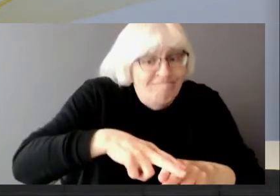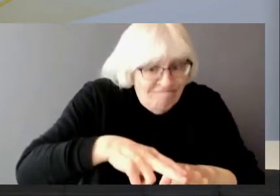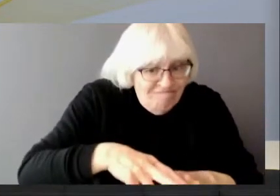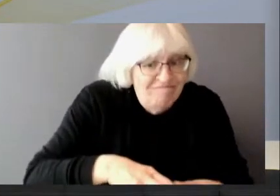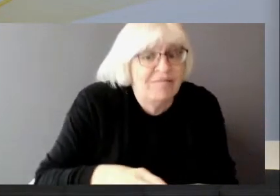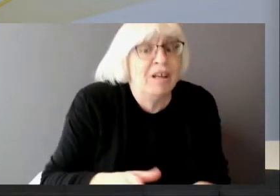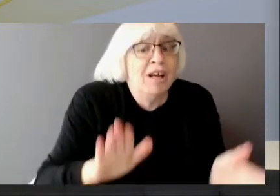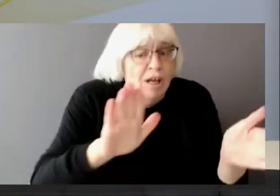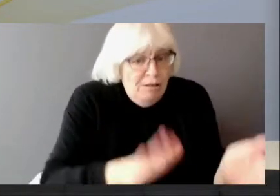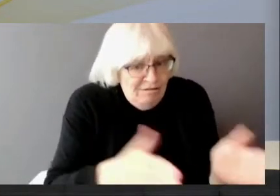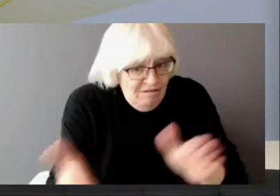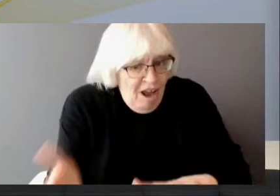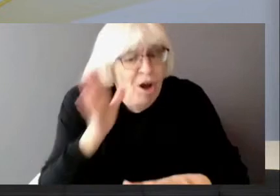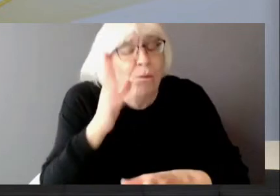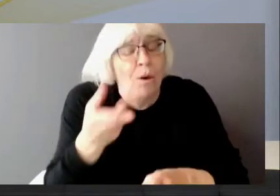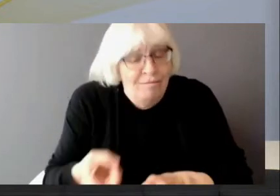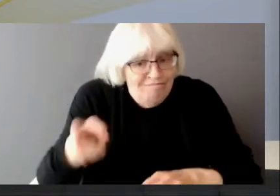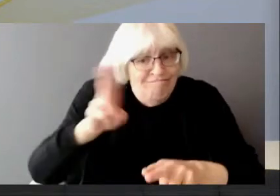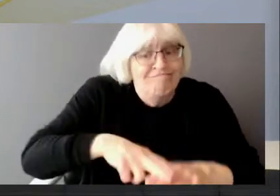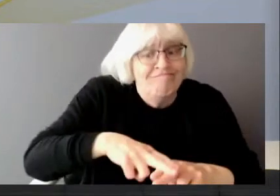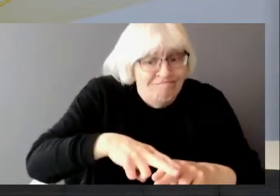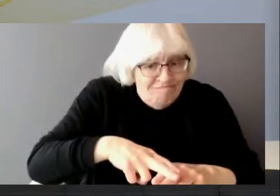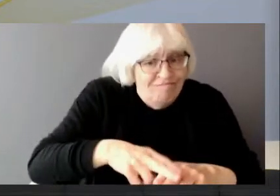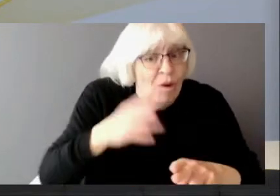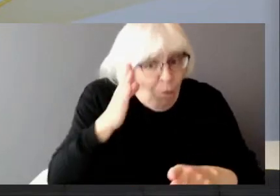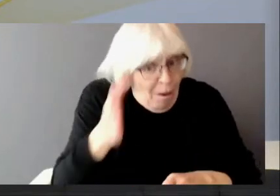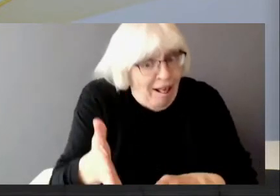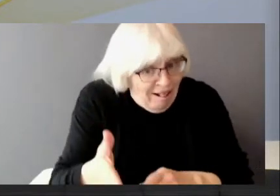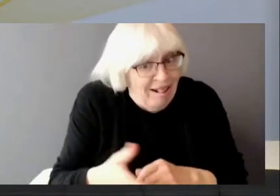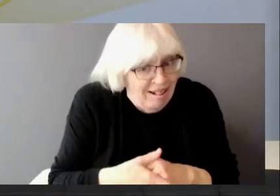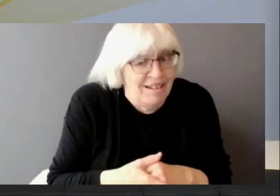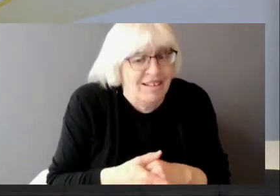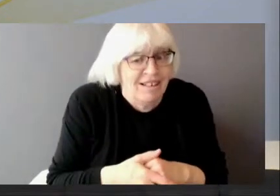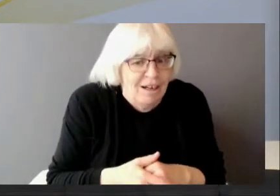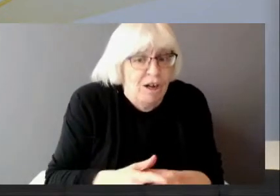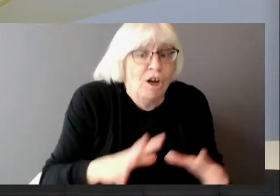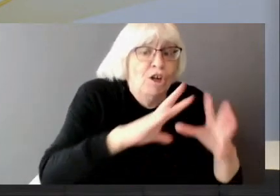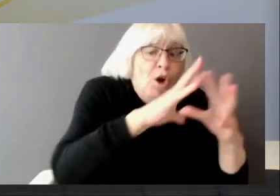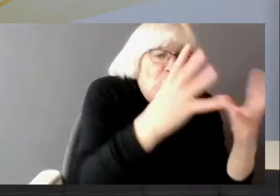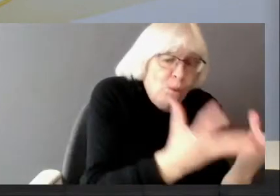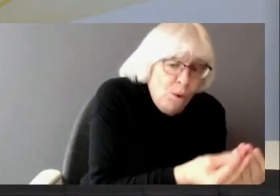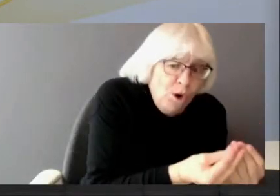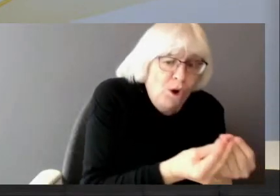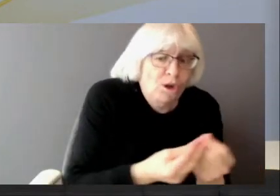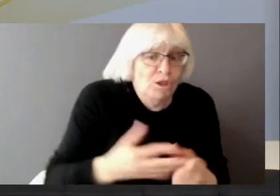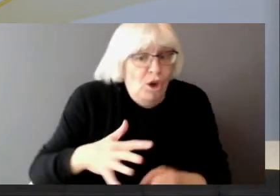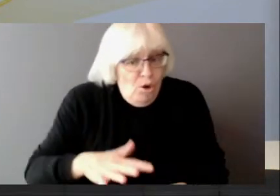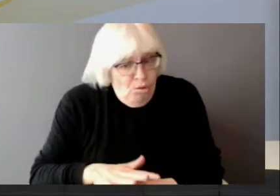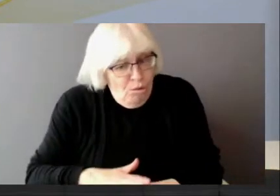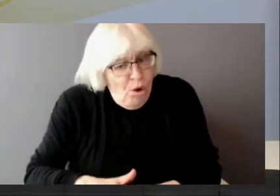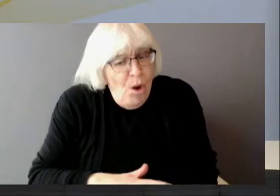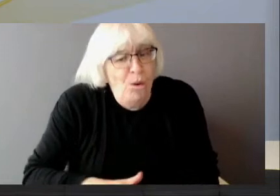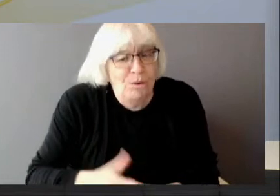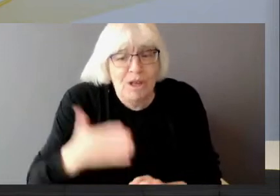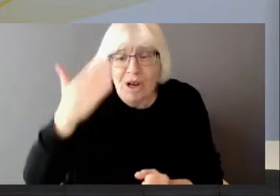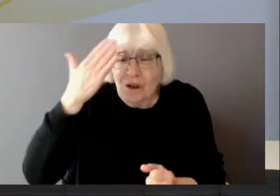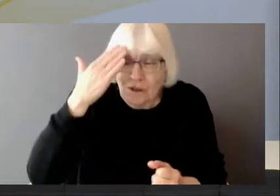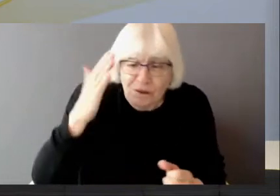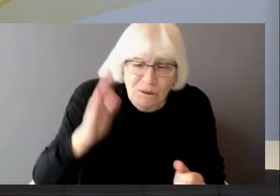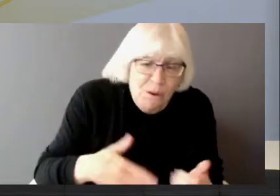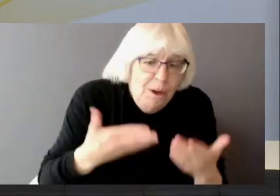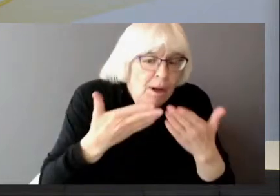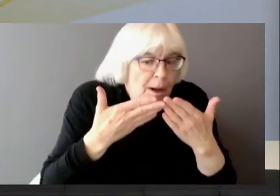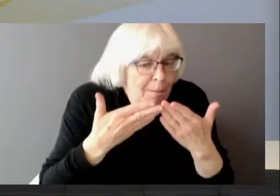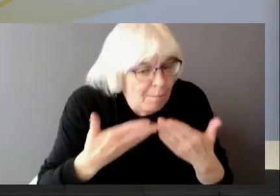and locally, we do know that public health measures are effective against the new strains of COVID-19. To date, the